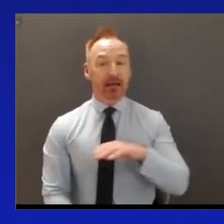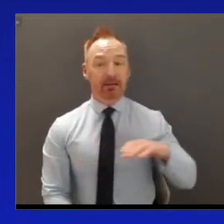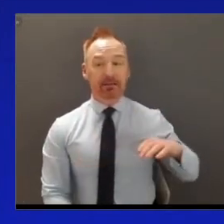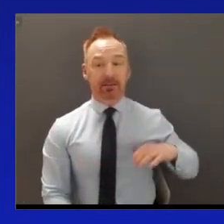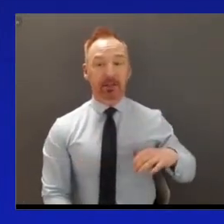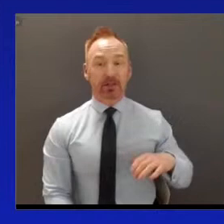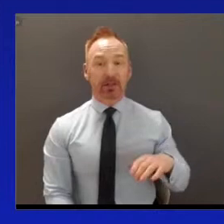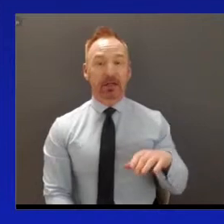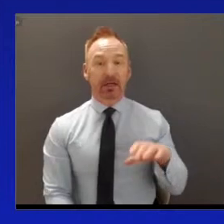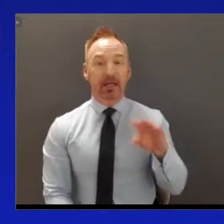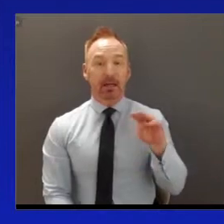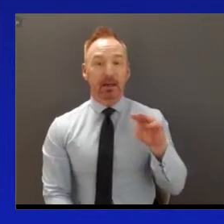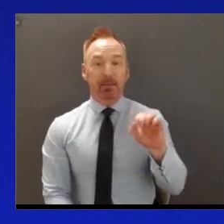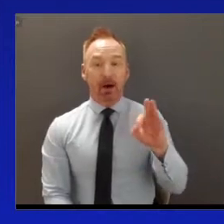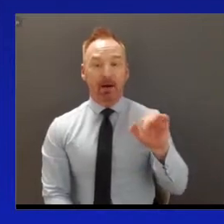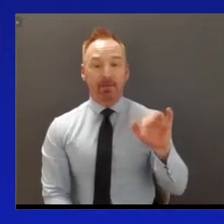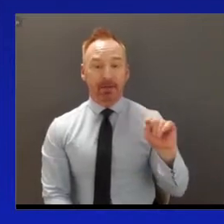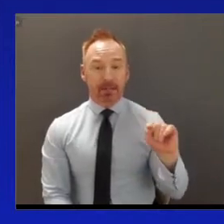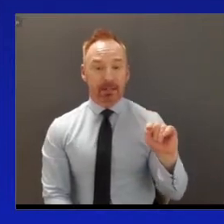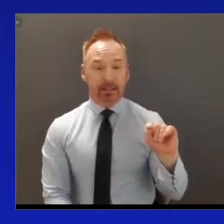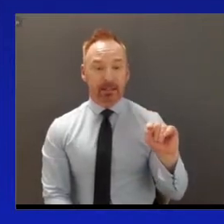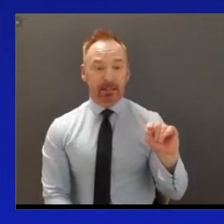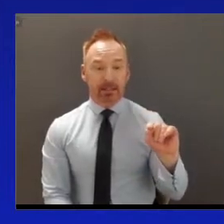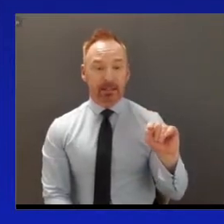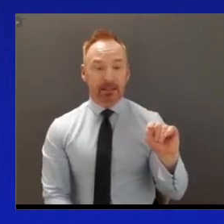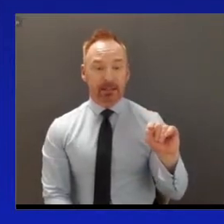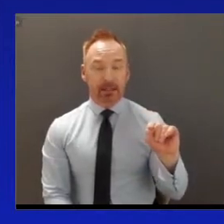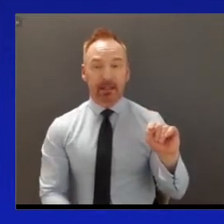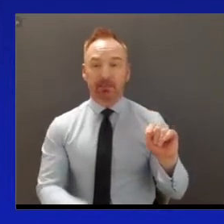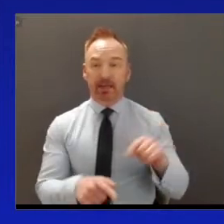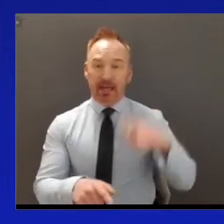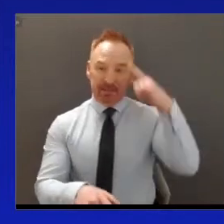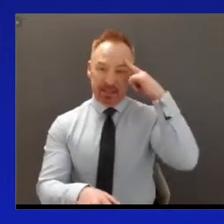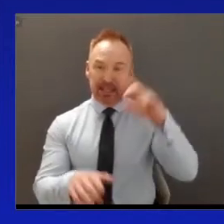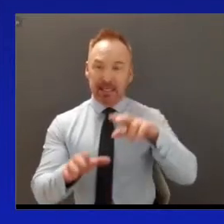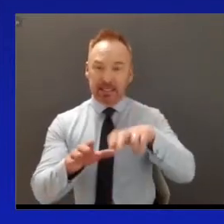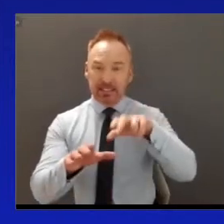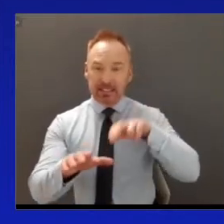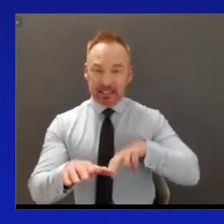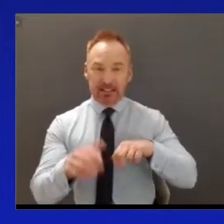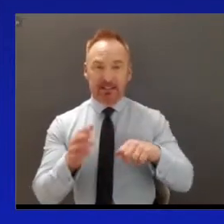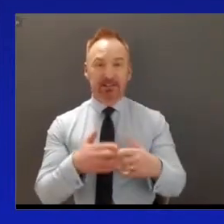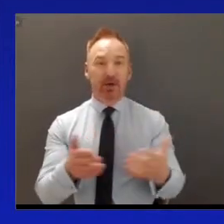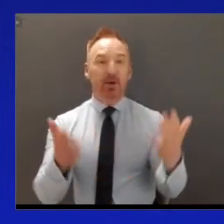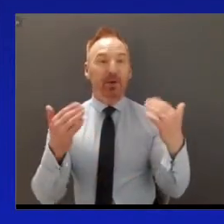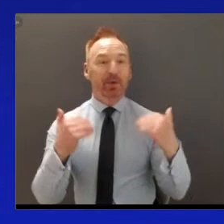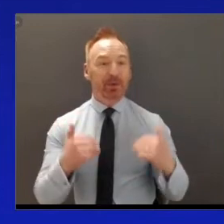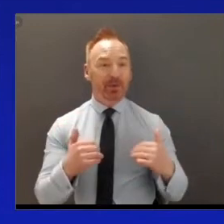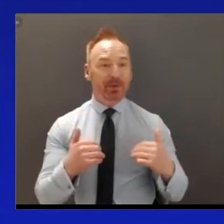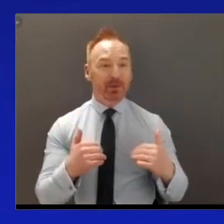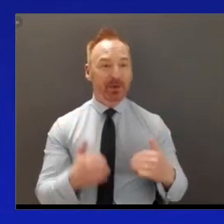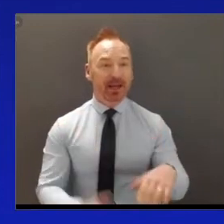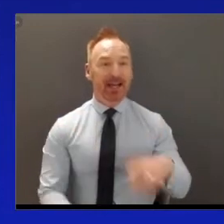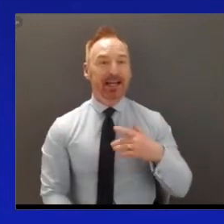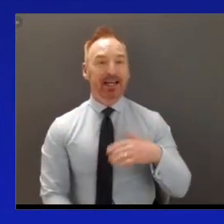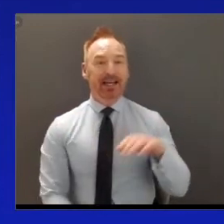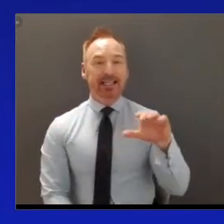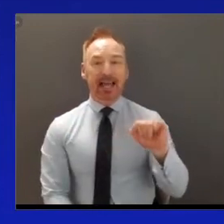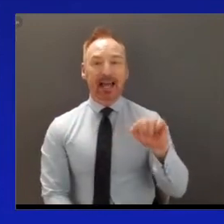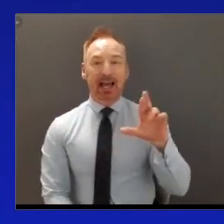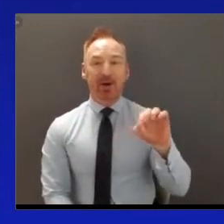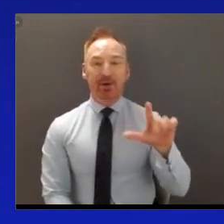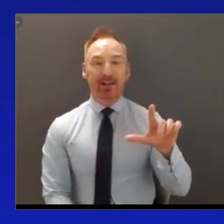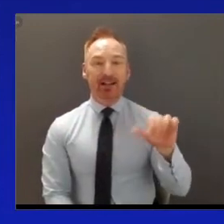but I believe he's not on the call. And that brings us to, yes, Carol Ann, I can see you. That brings you